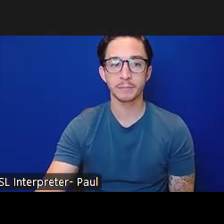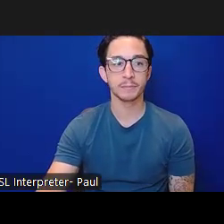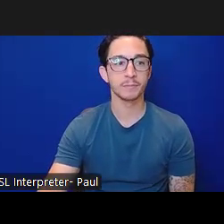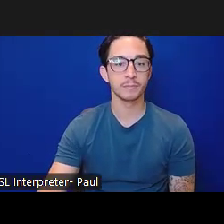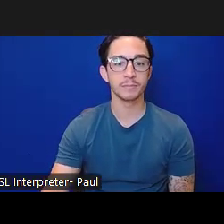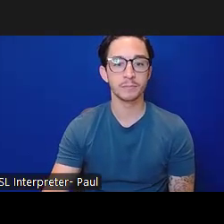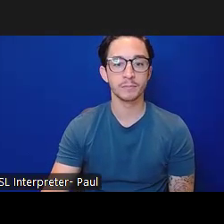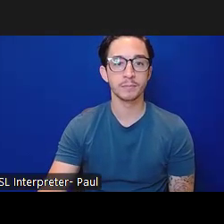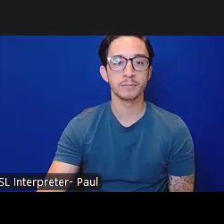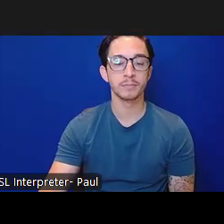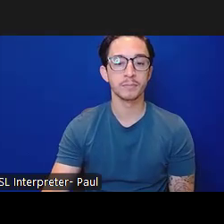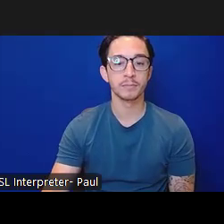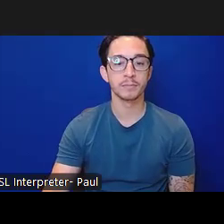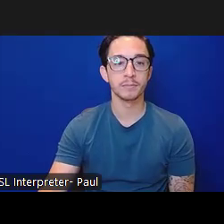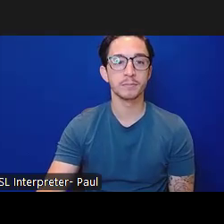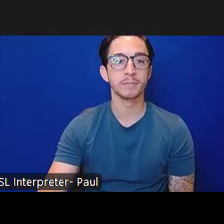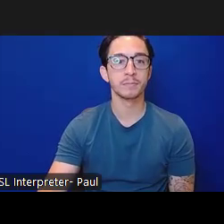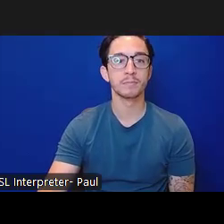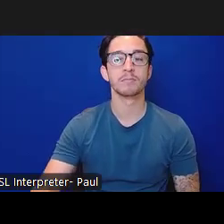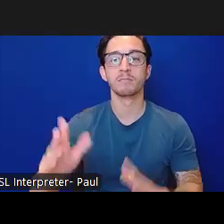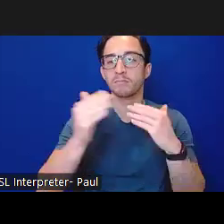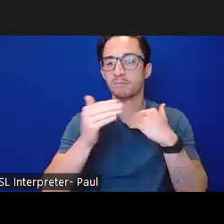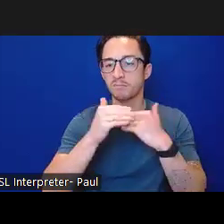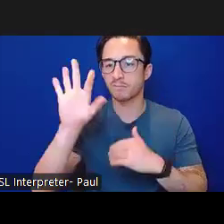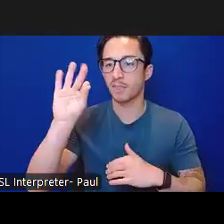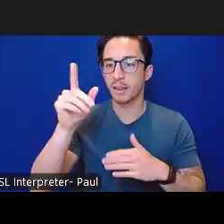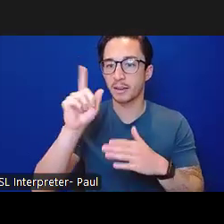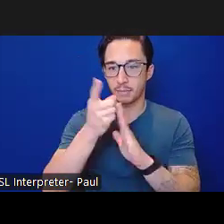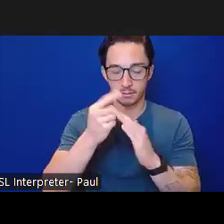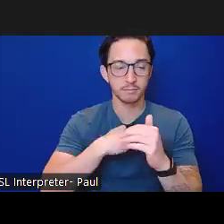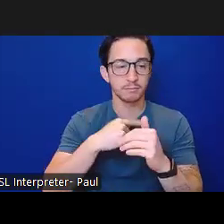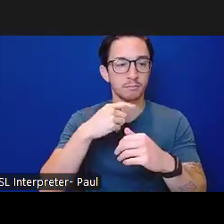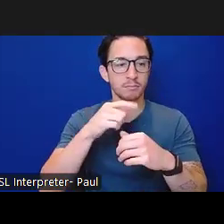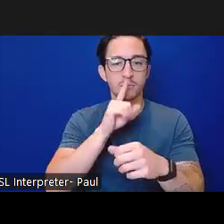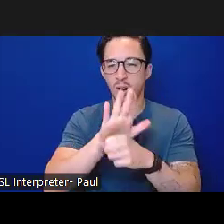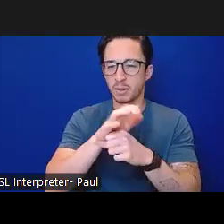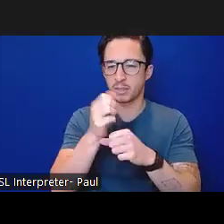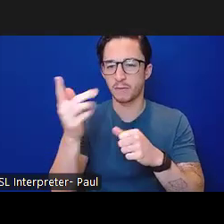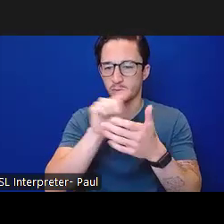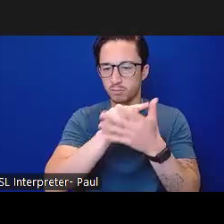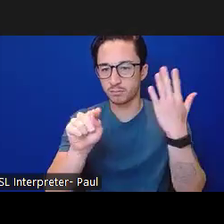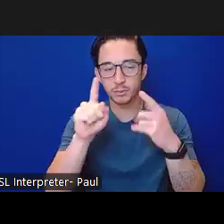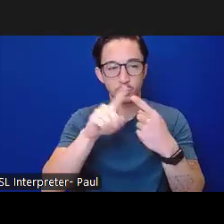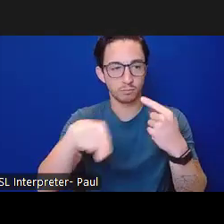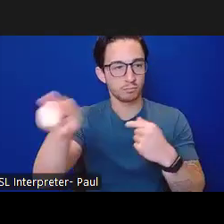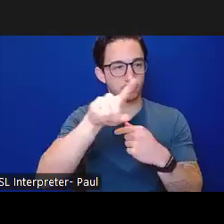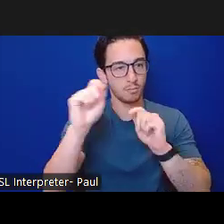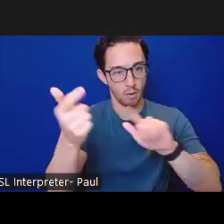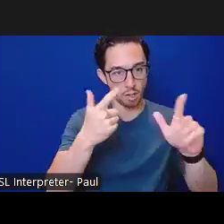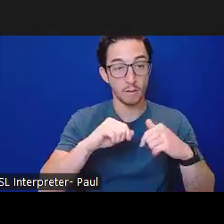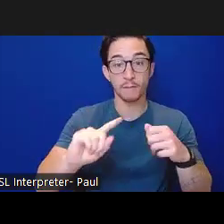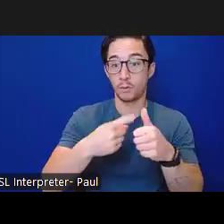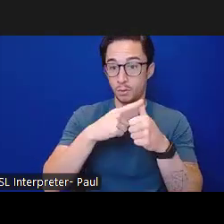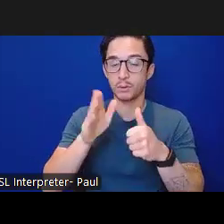So, over these next 90 minutes, I make a few promises to each and every one of you. One is that you're going to walk away having